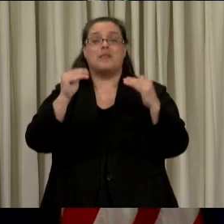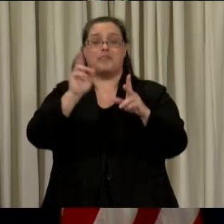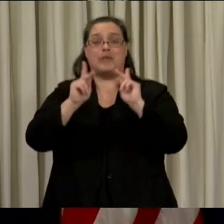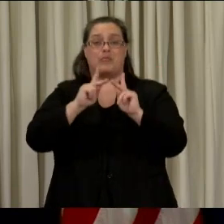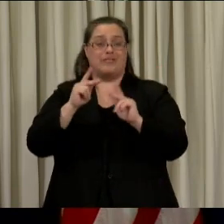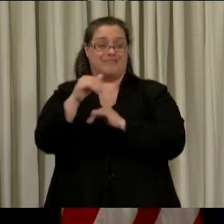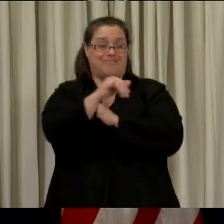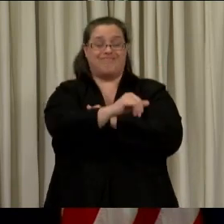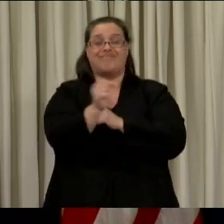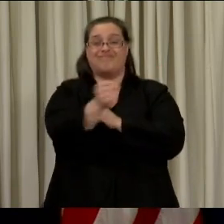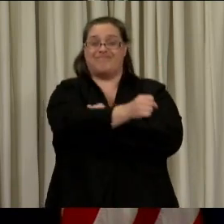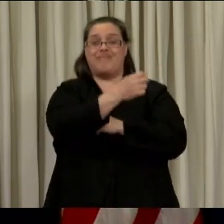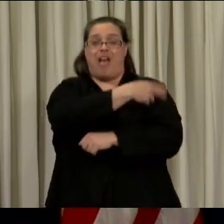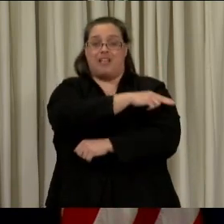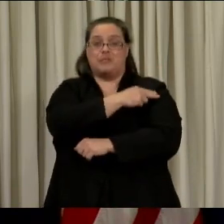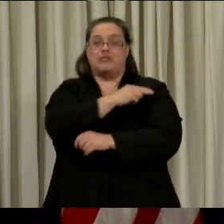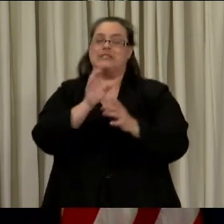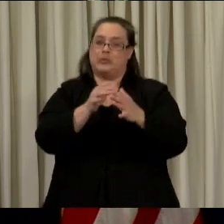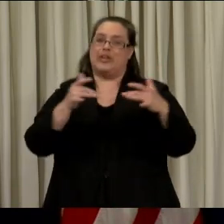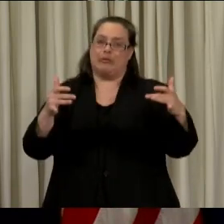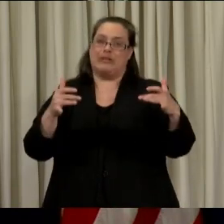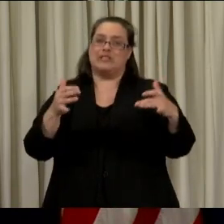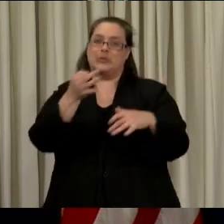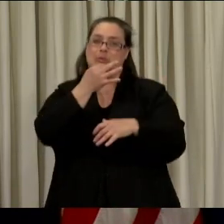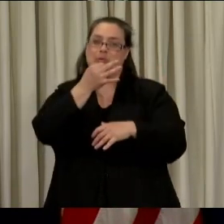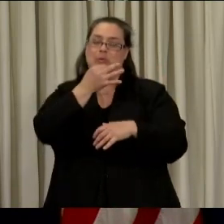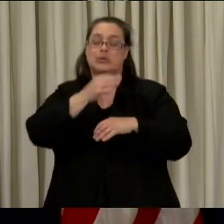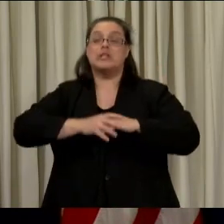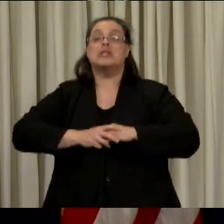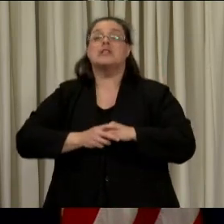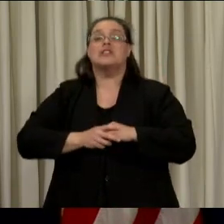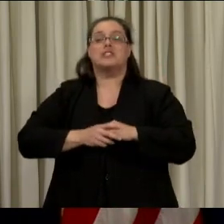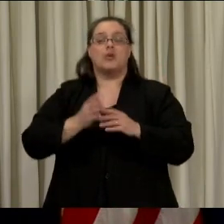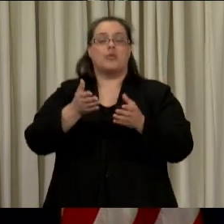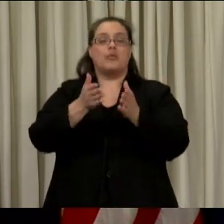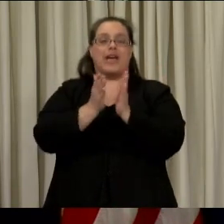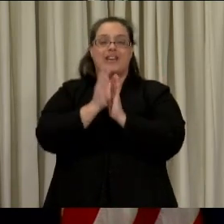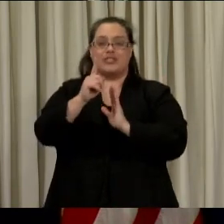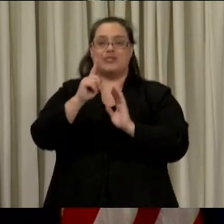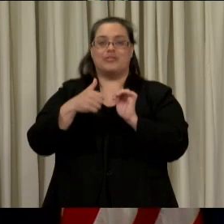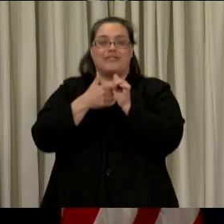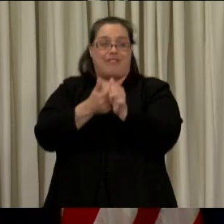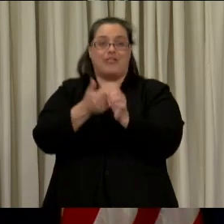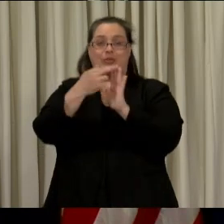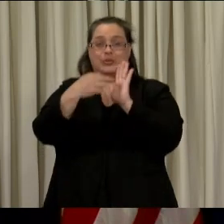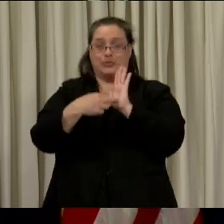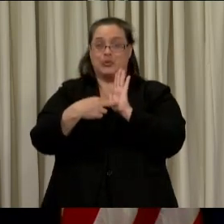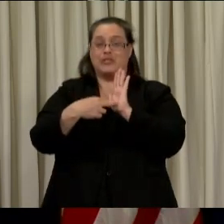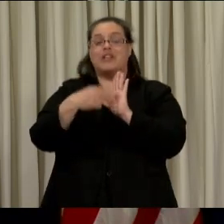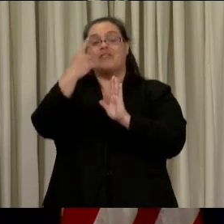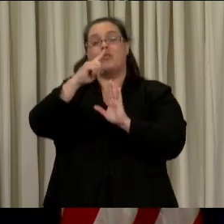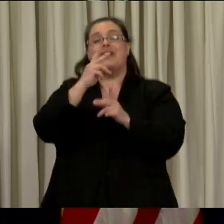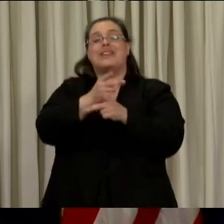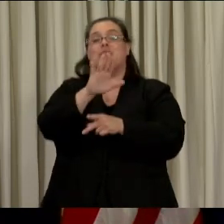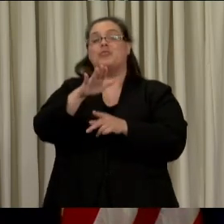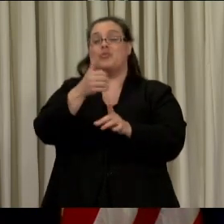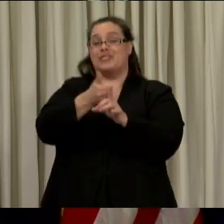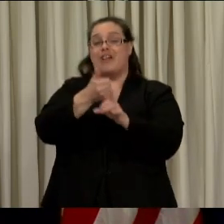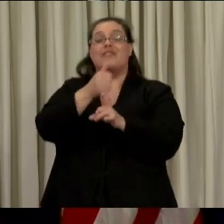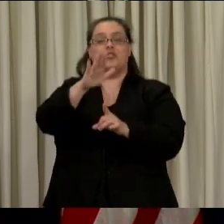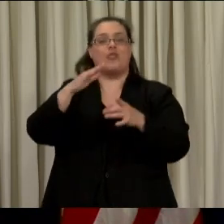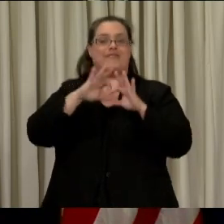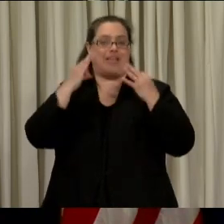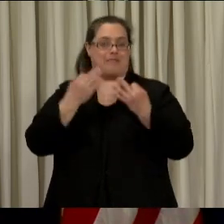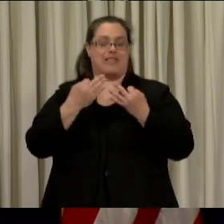days. So we promise to keep you updated with the information you need to keep your loved ones safe and healthy. And if anyone in your family